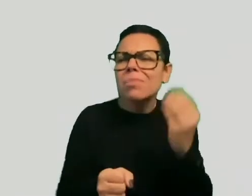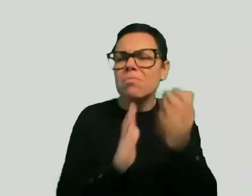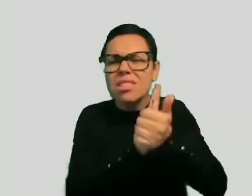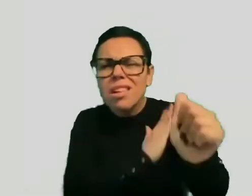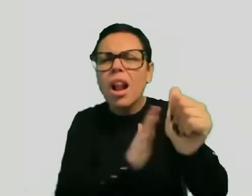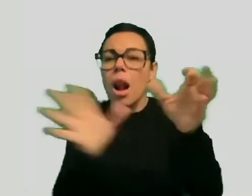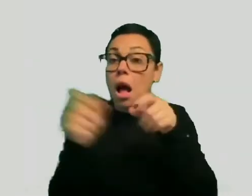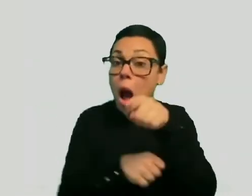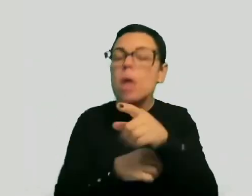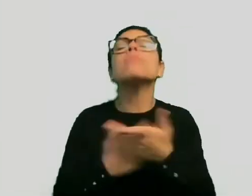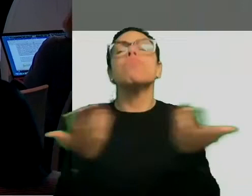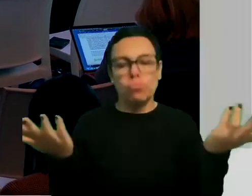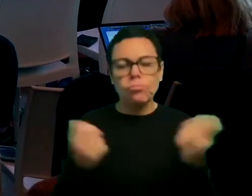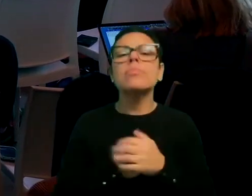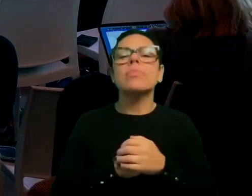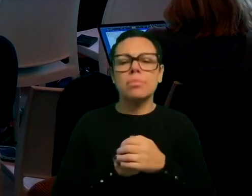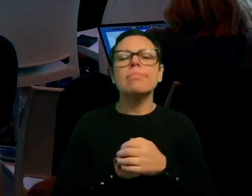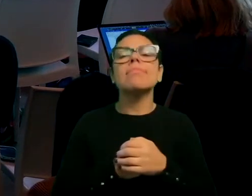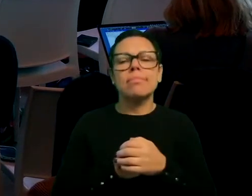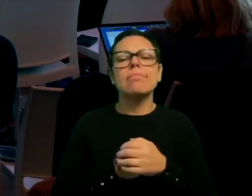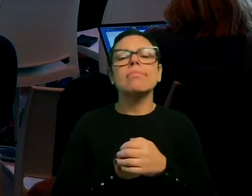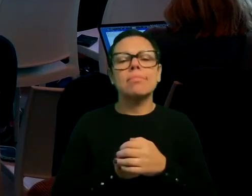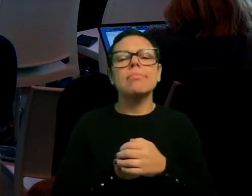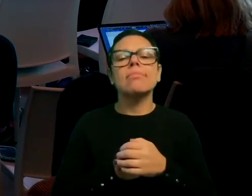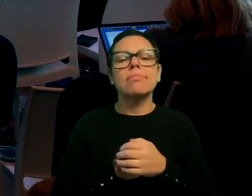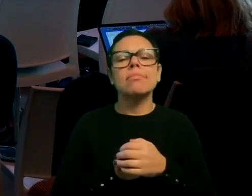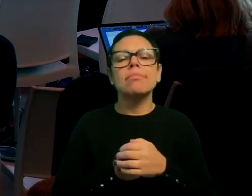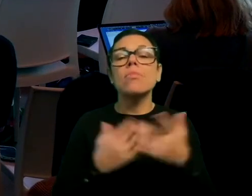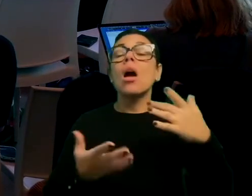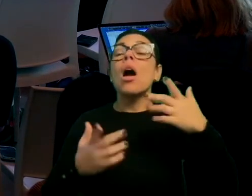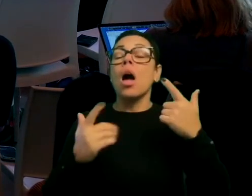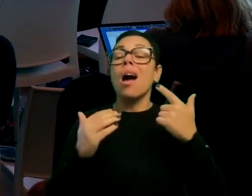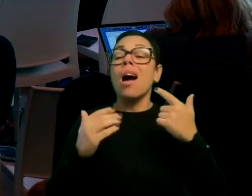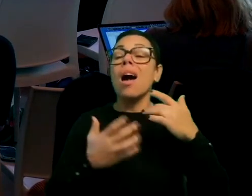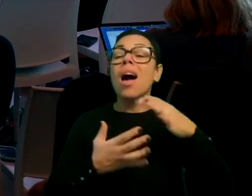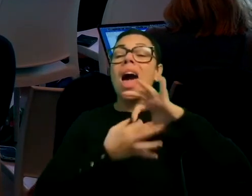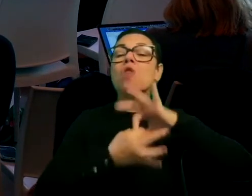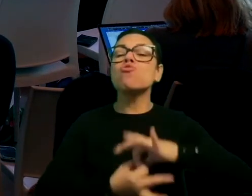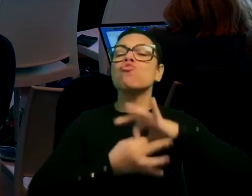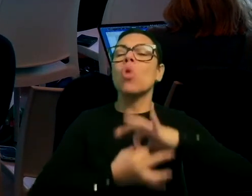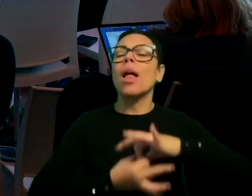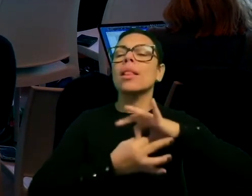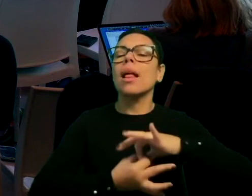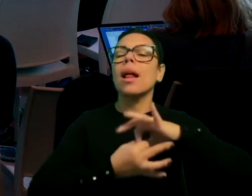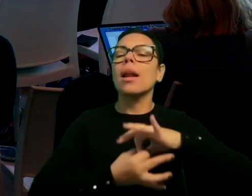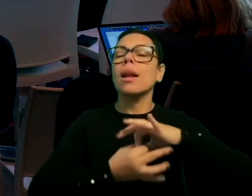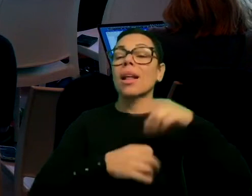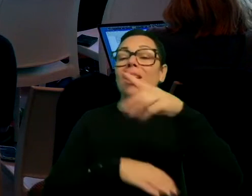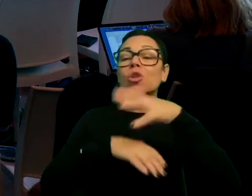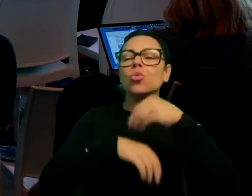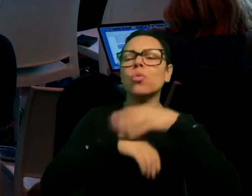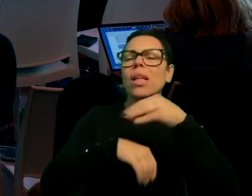Equality Agency. How is it going in Sweden? Well, as you heard earlier